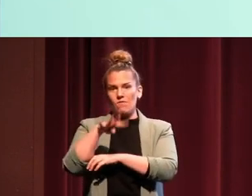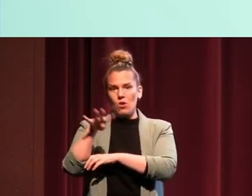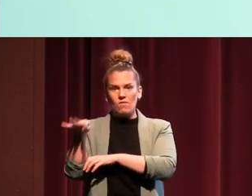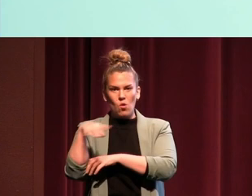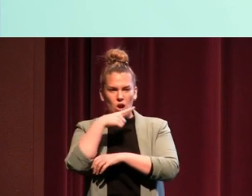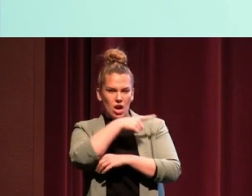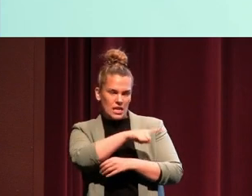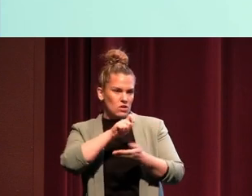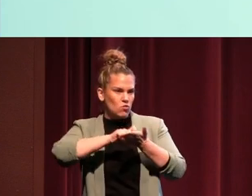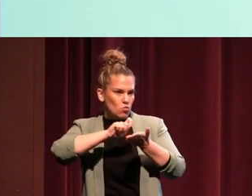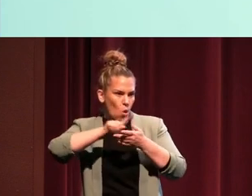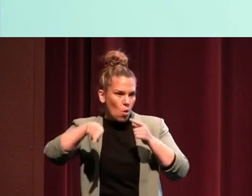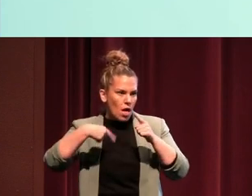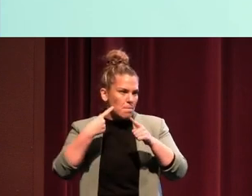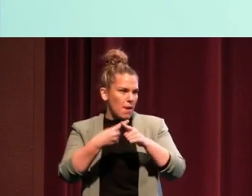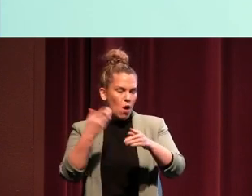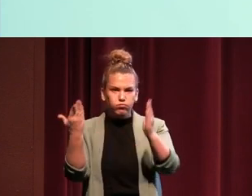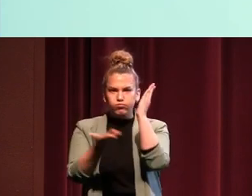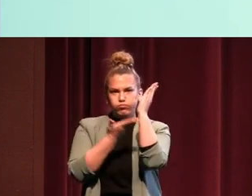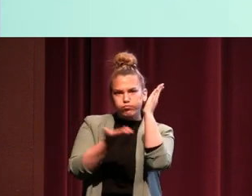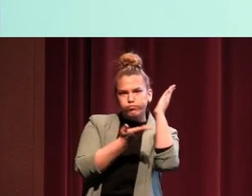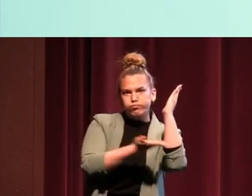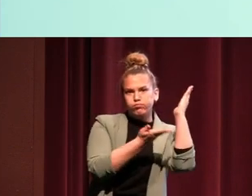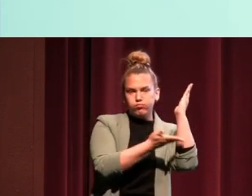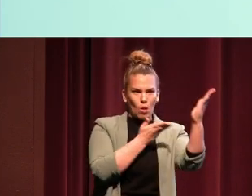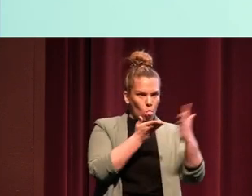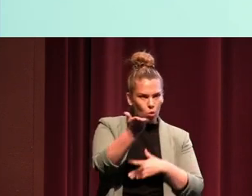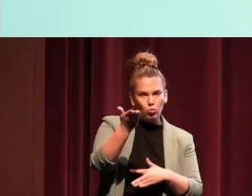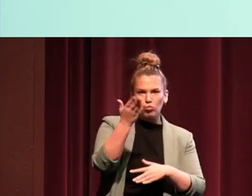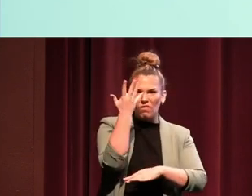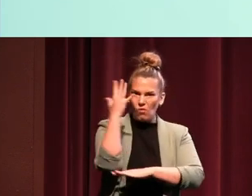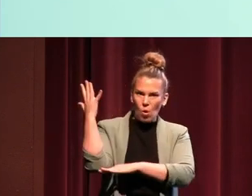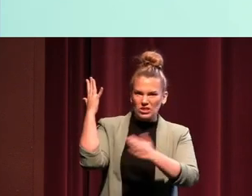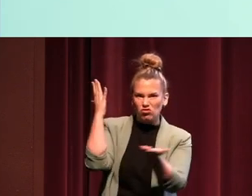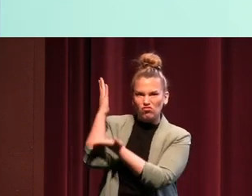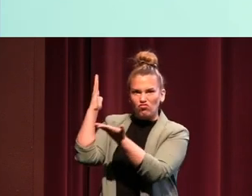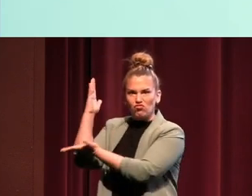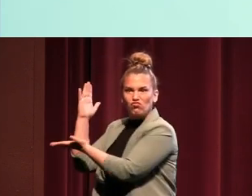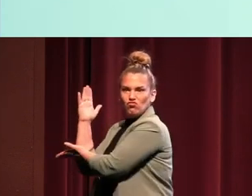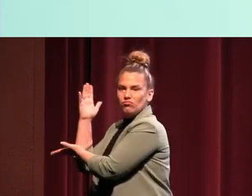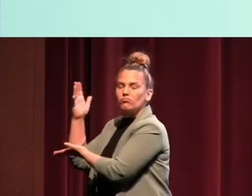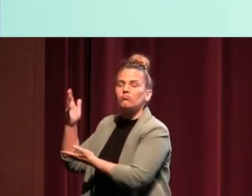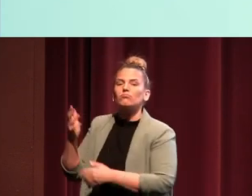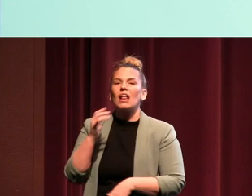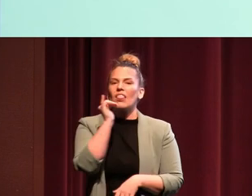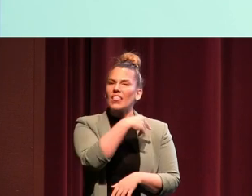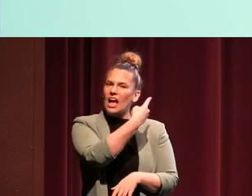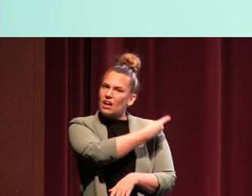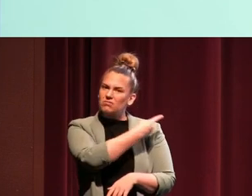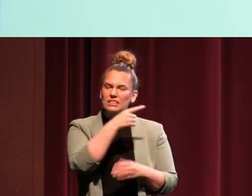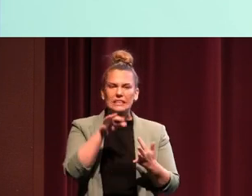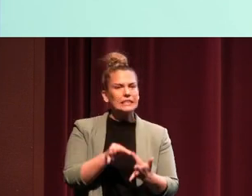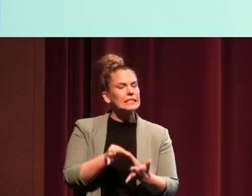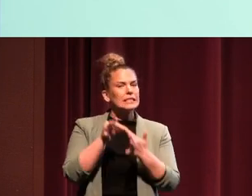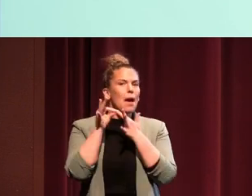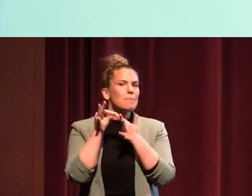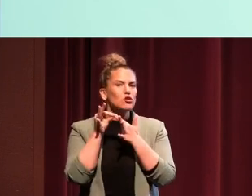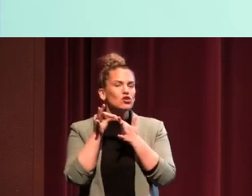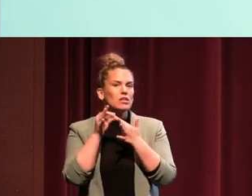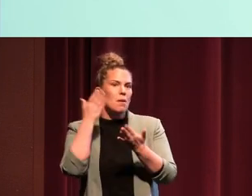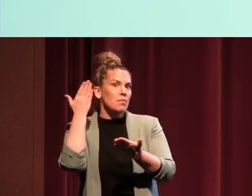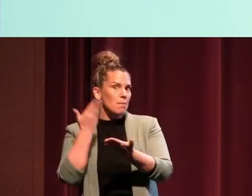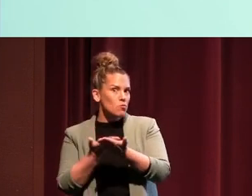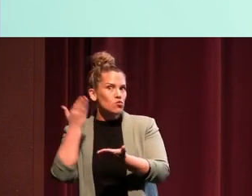dense body of timber. Now, a couple notes here. First of all, I think that this is a case of the exception proving the